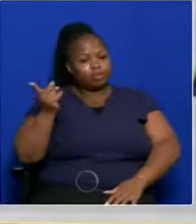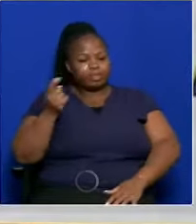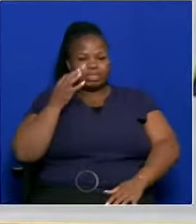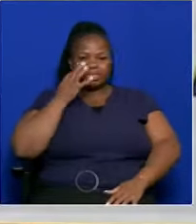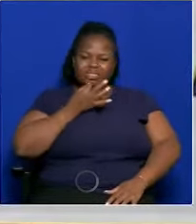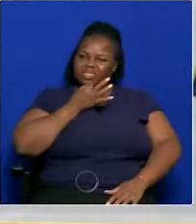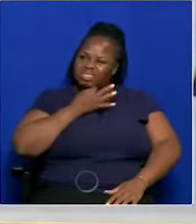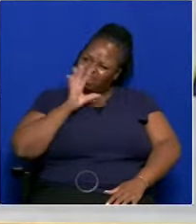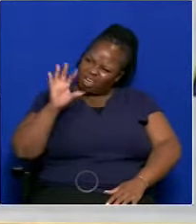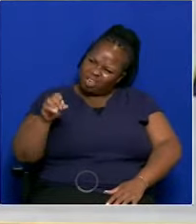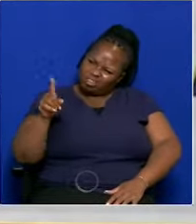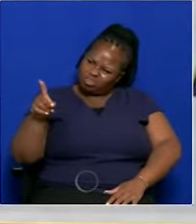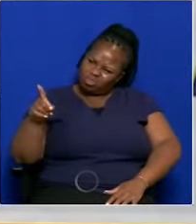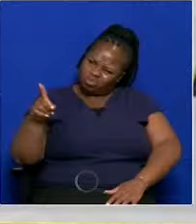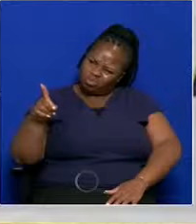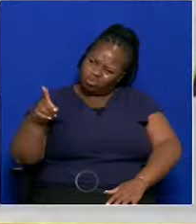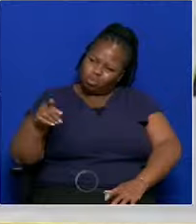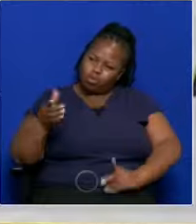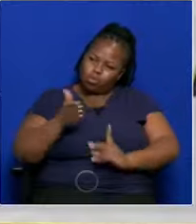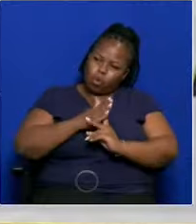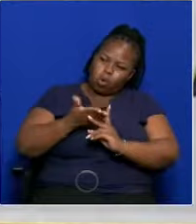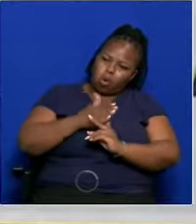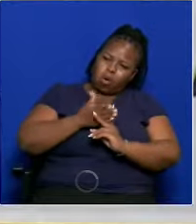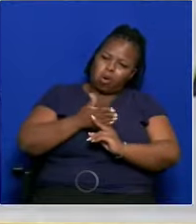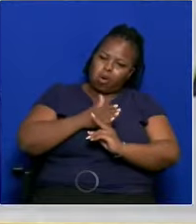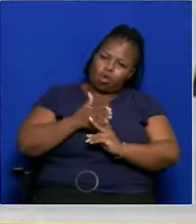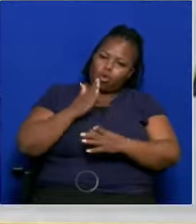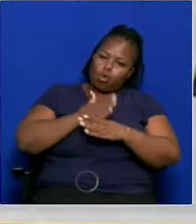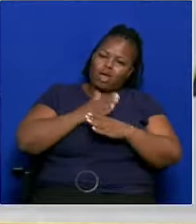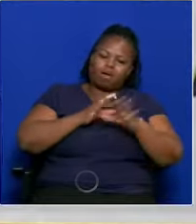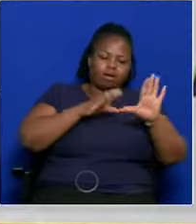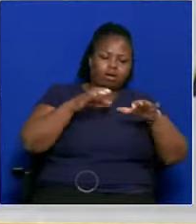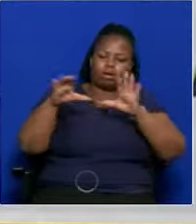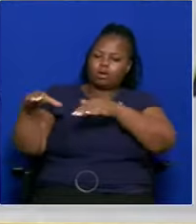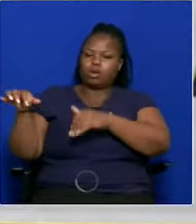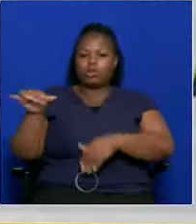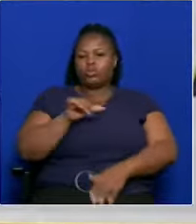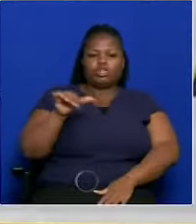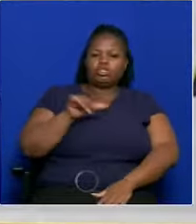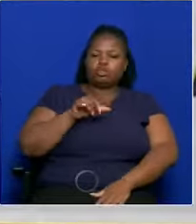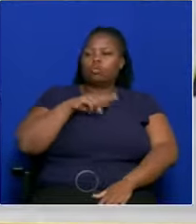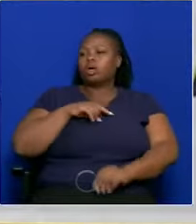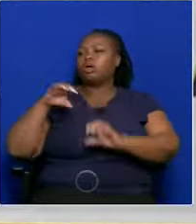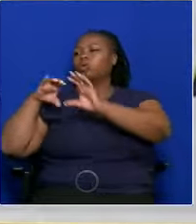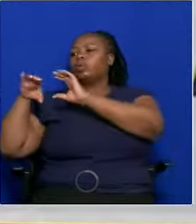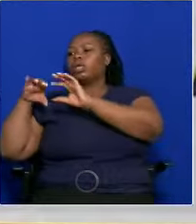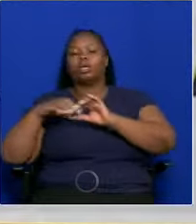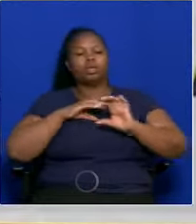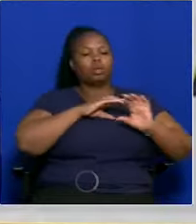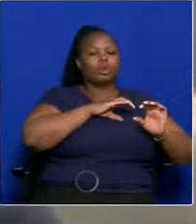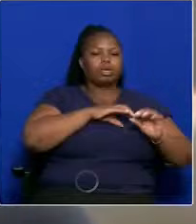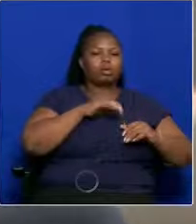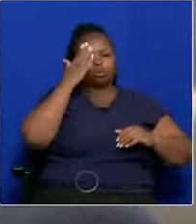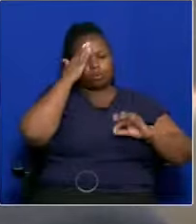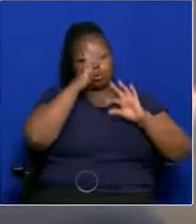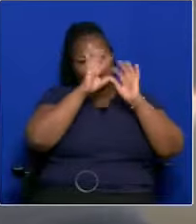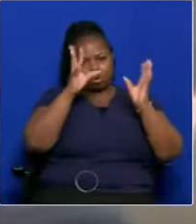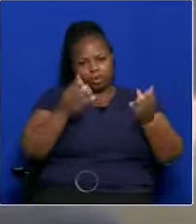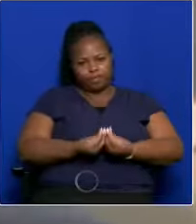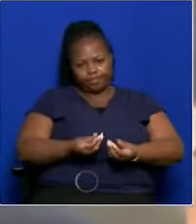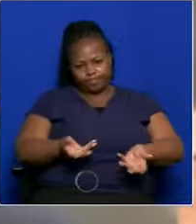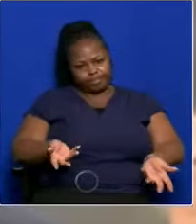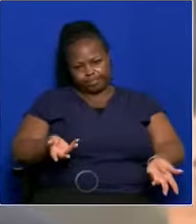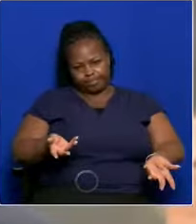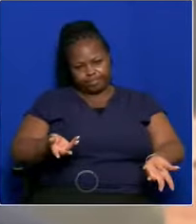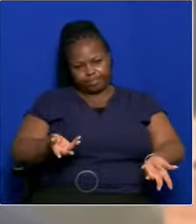for which side or for what? Because you happen to speak to everybody and knows everything. And it seems somewhere you